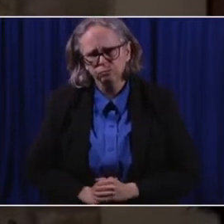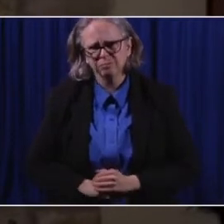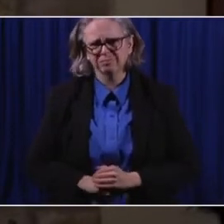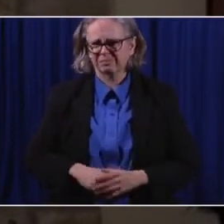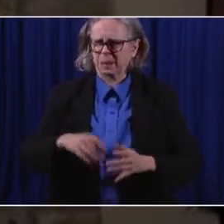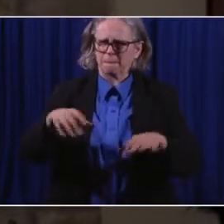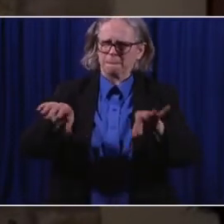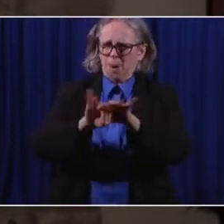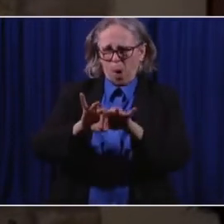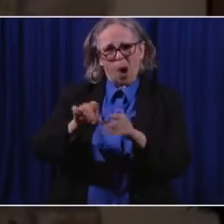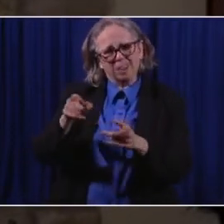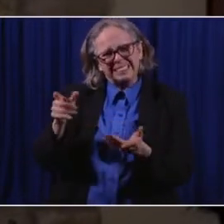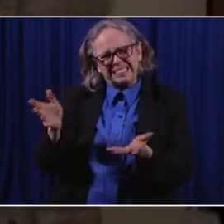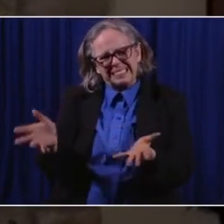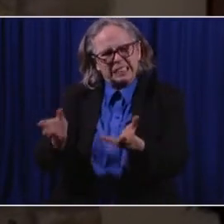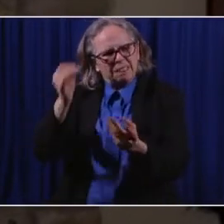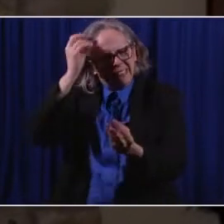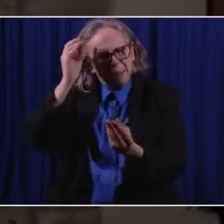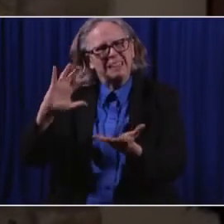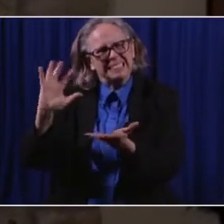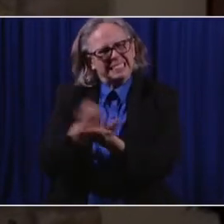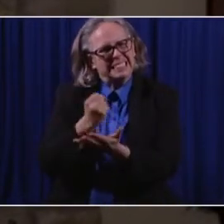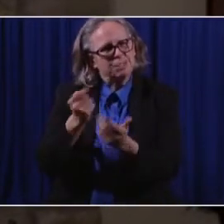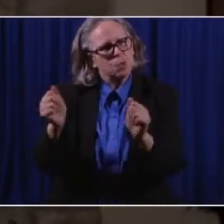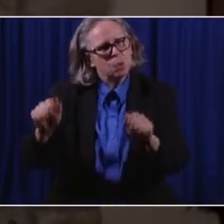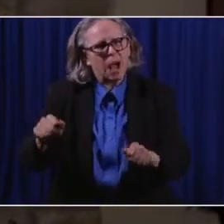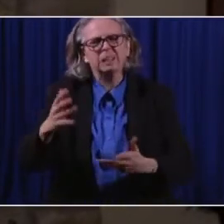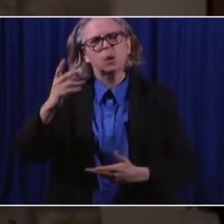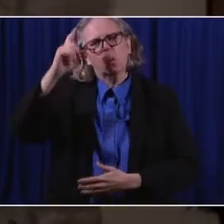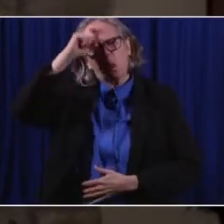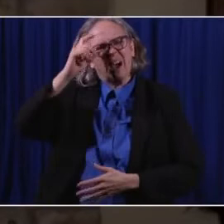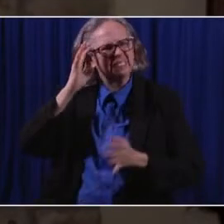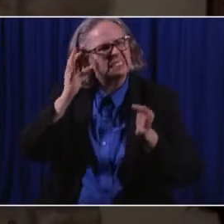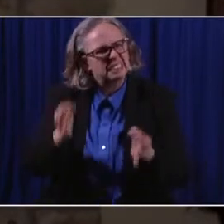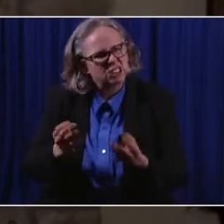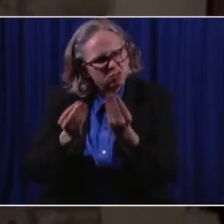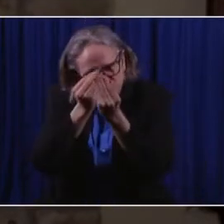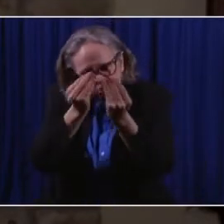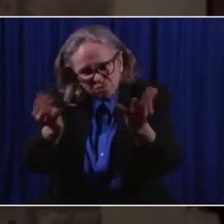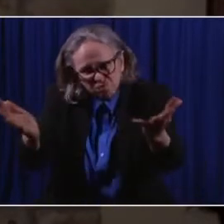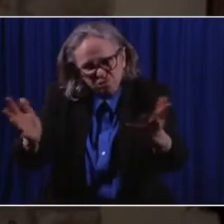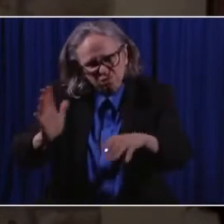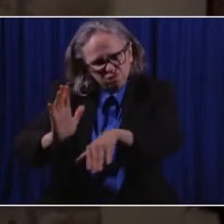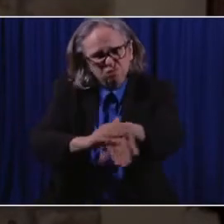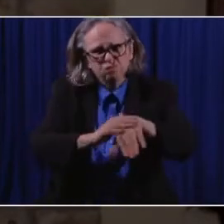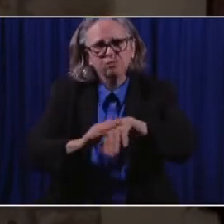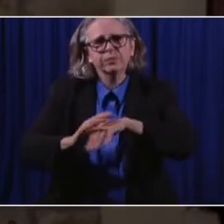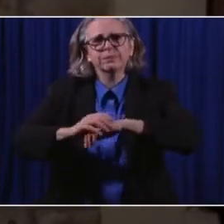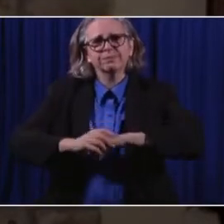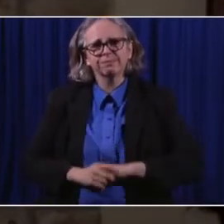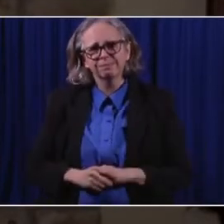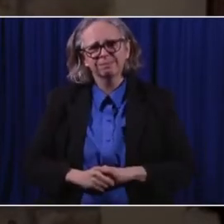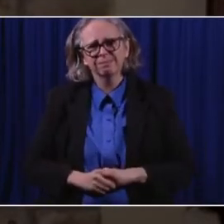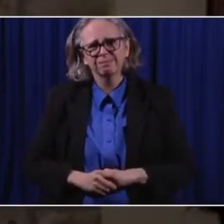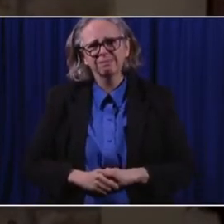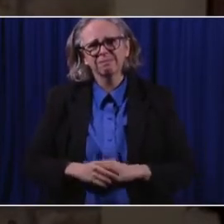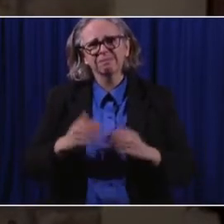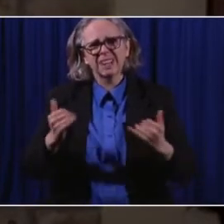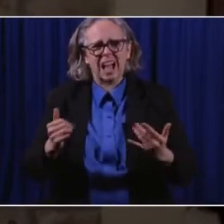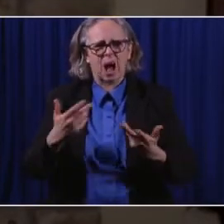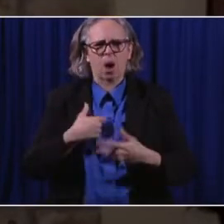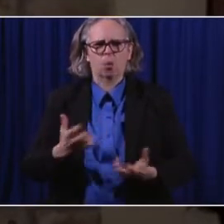think, is a very wise thing to do. Let me talk for a moment to our nursing homes who are doing